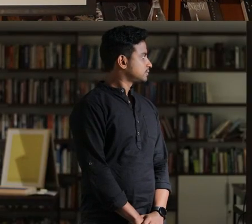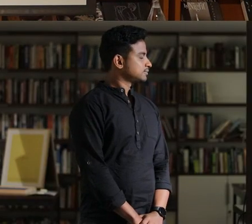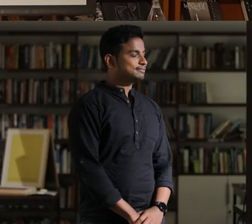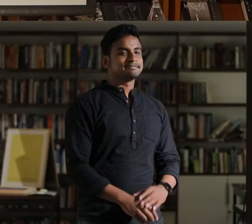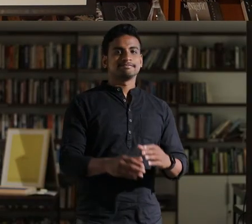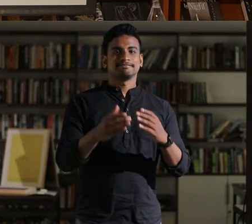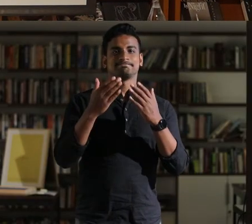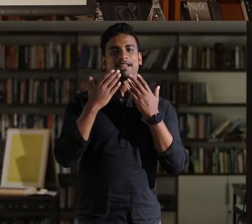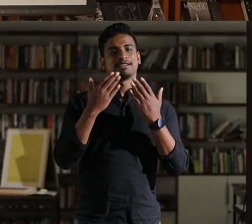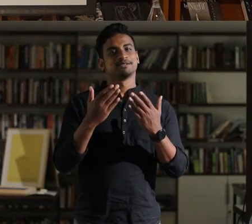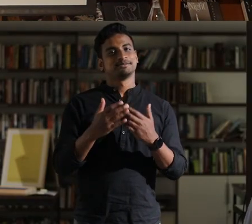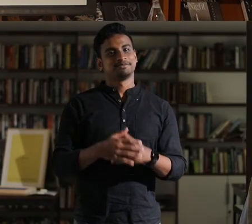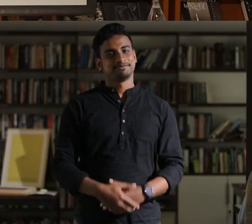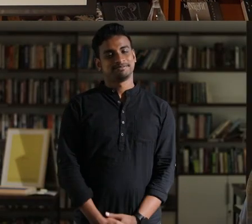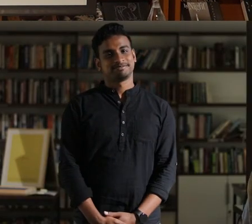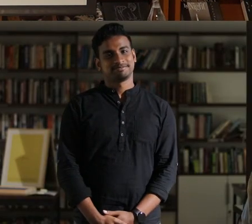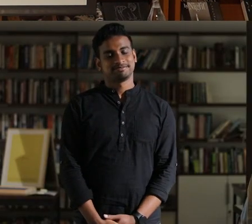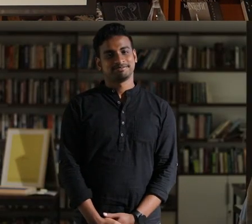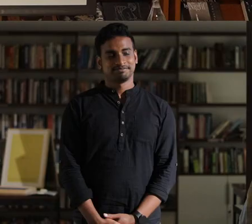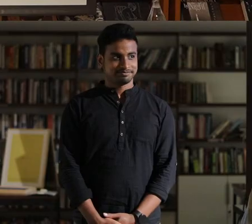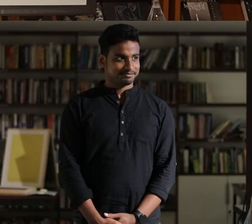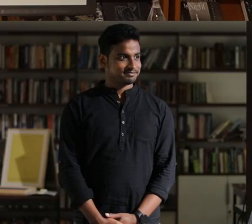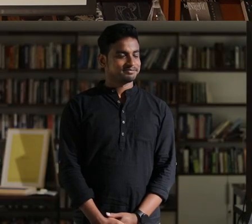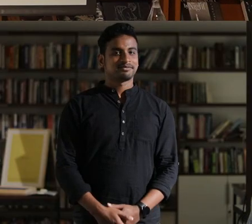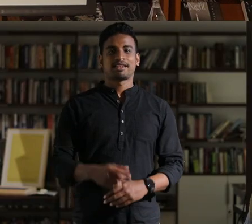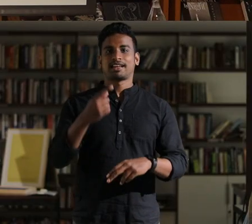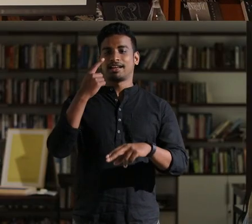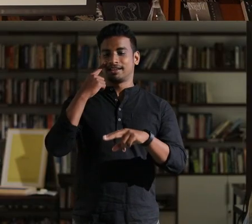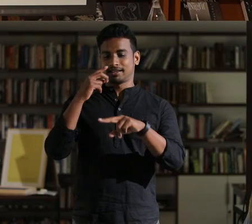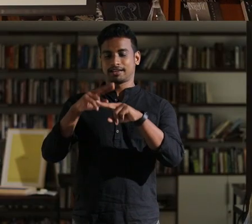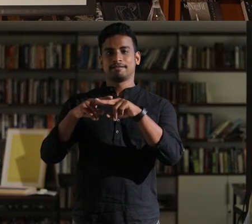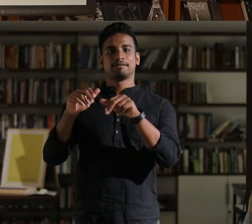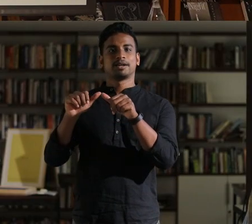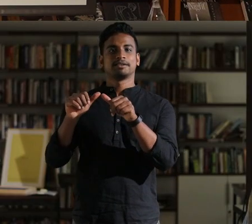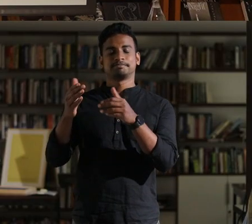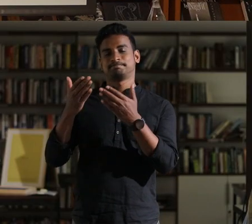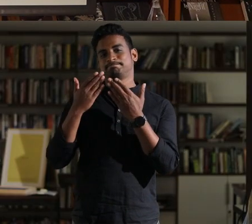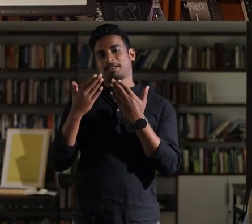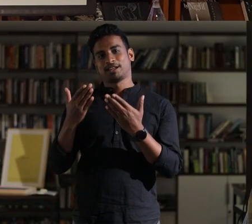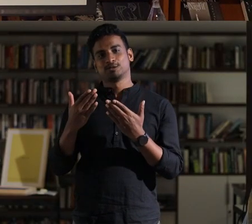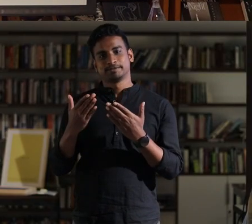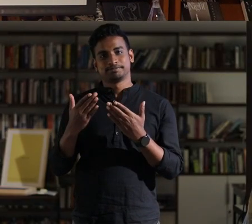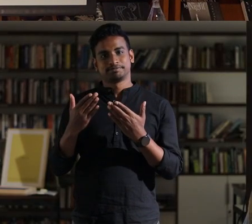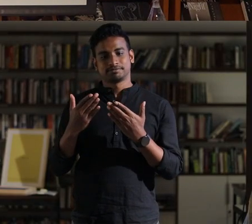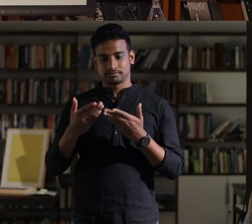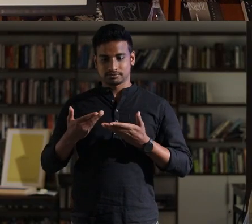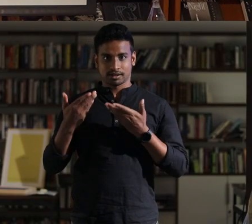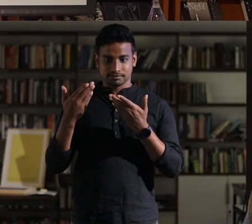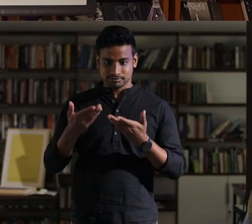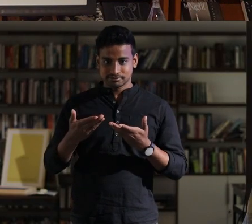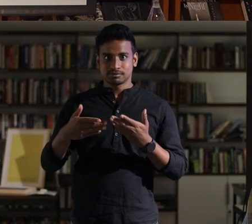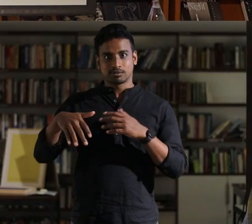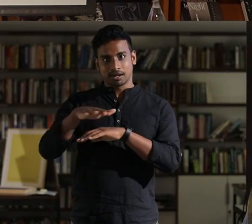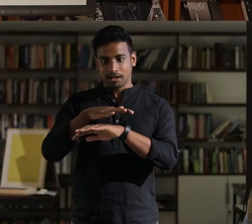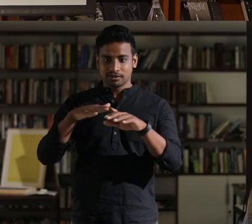Thank you. And thanks to IFA for making this possible.